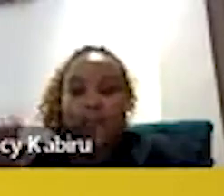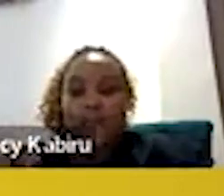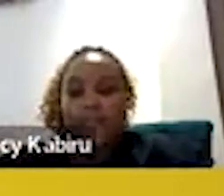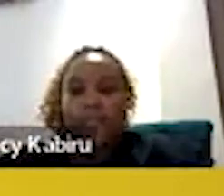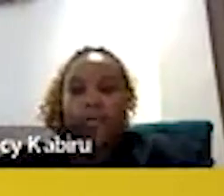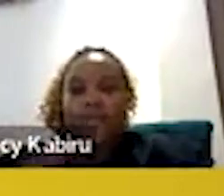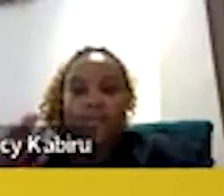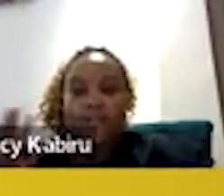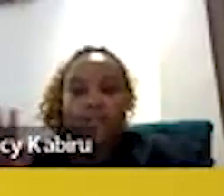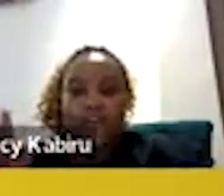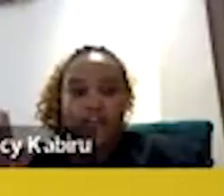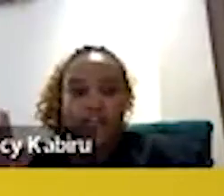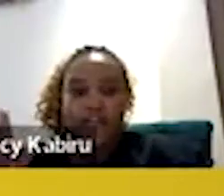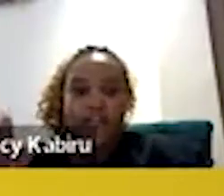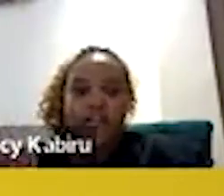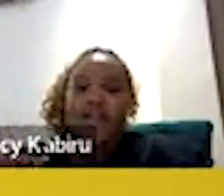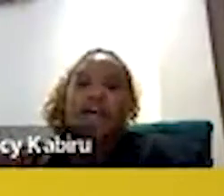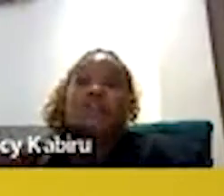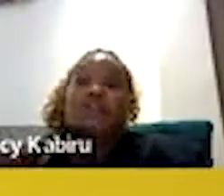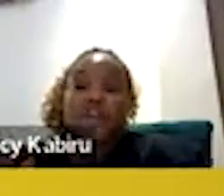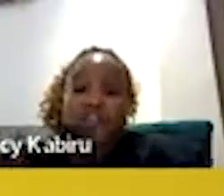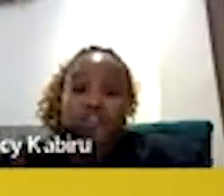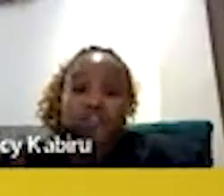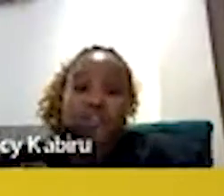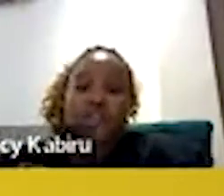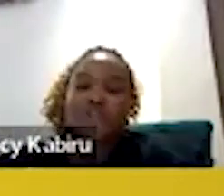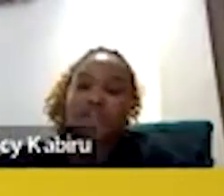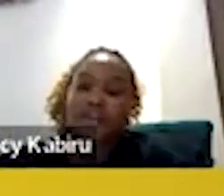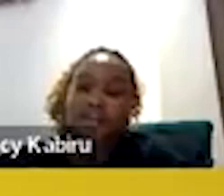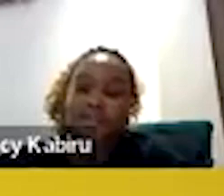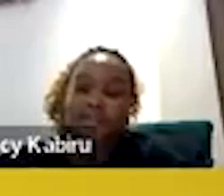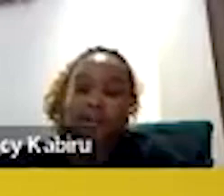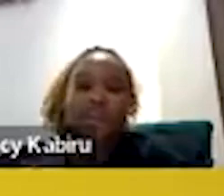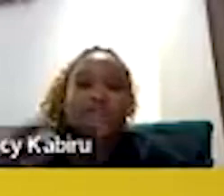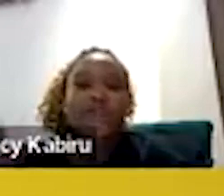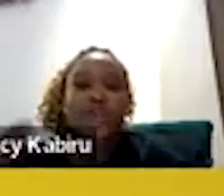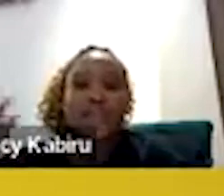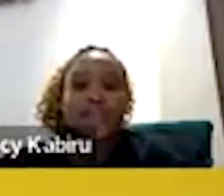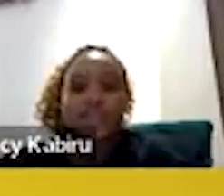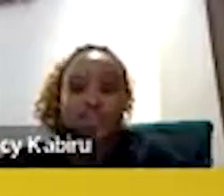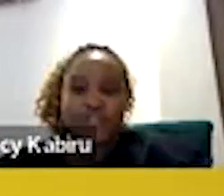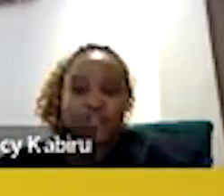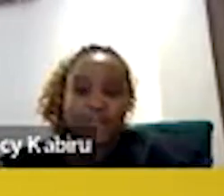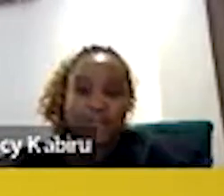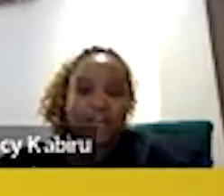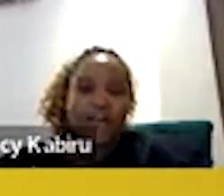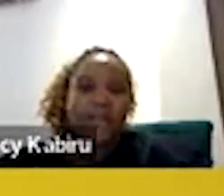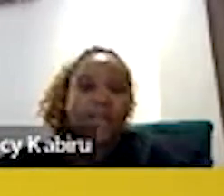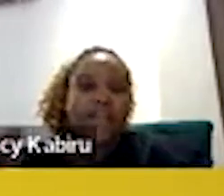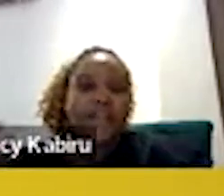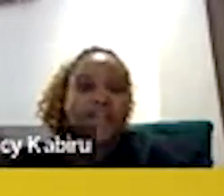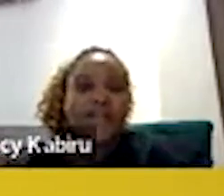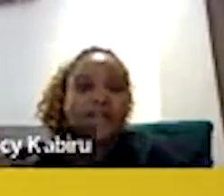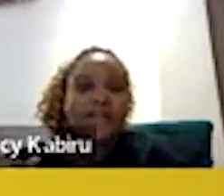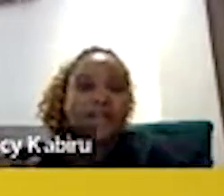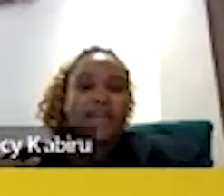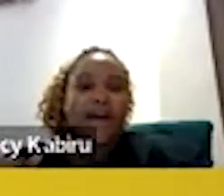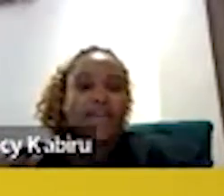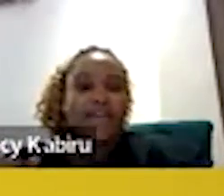to stay aware of your mental health. Nourish your social life. Have social relationships.